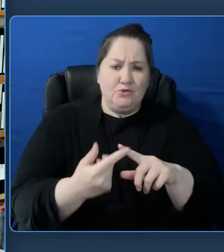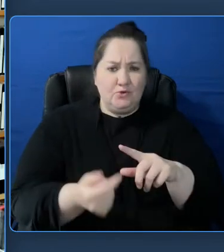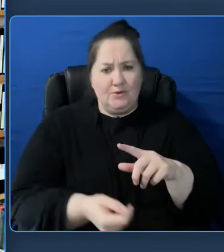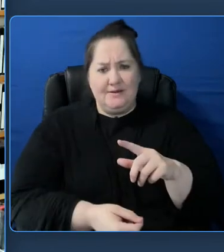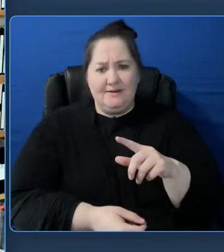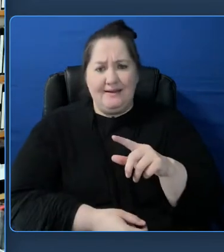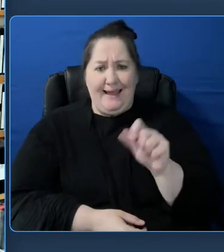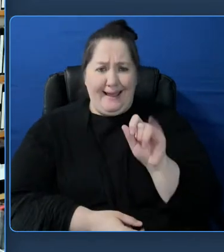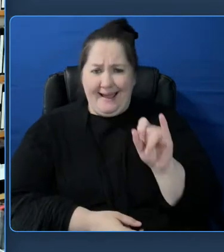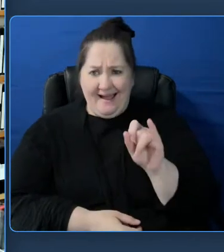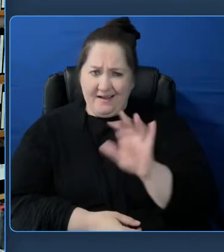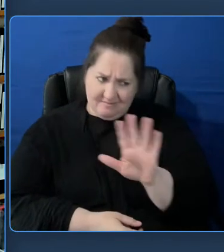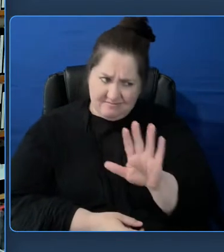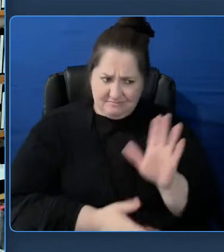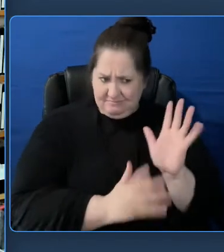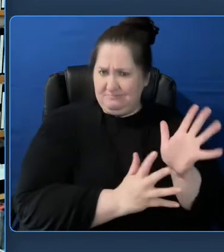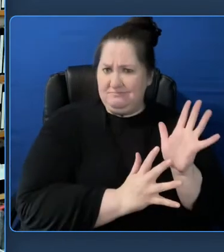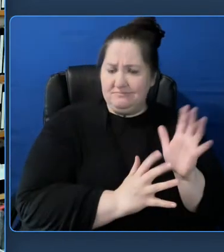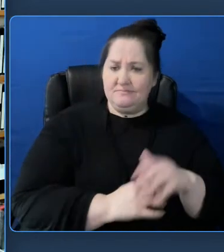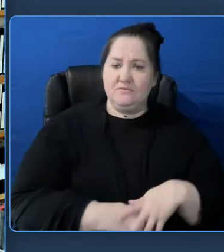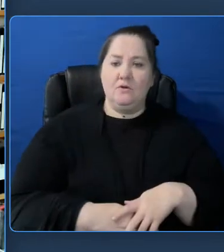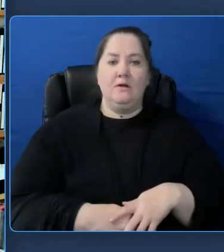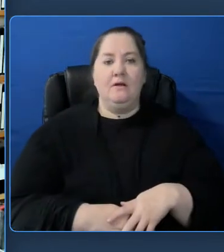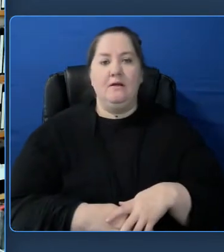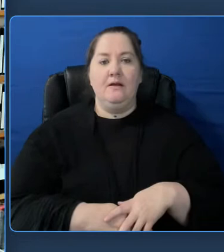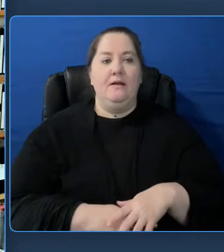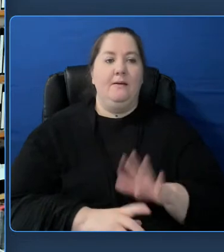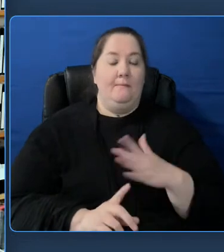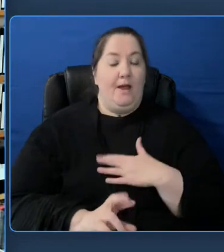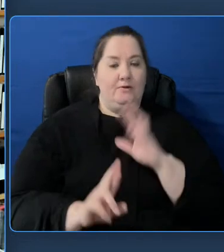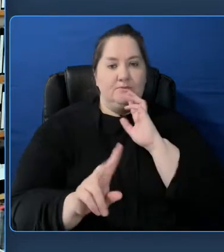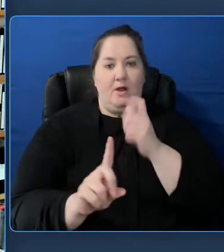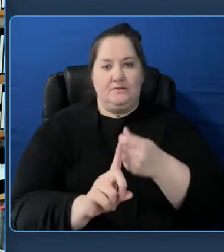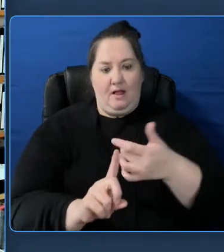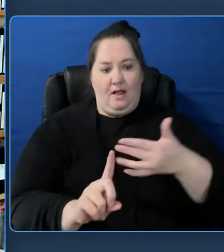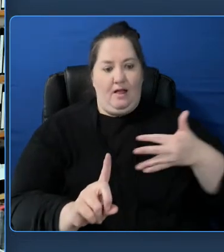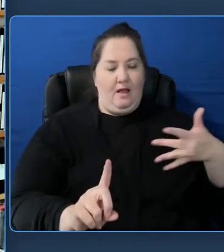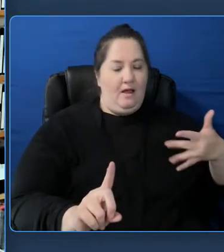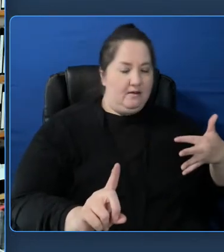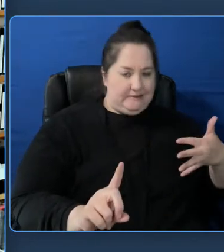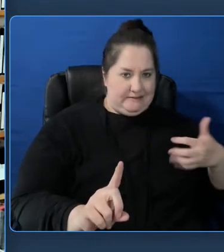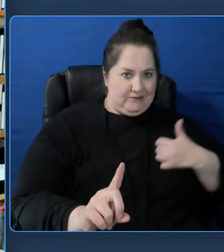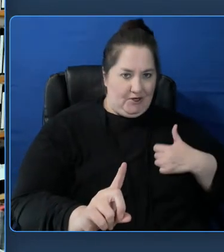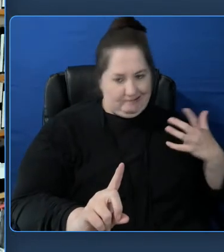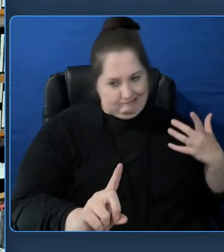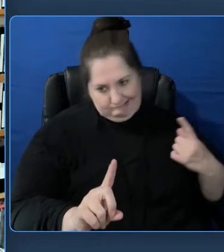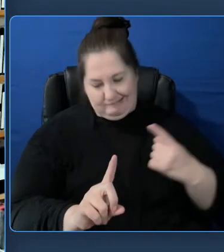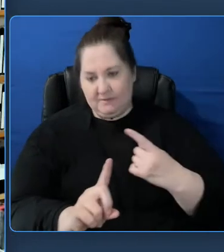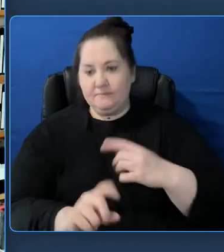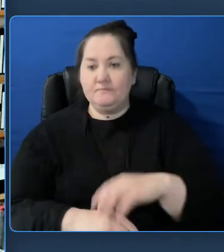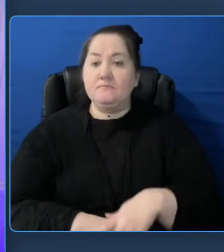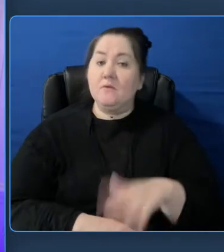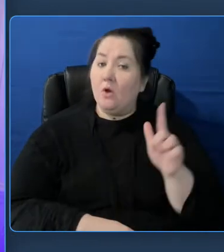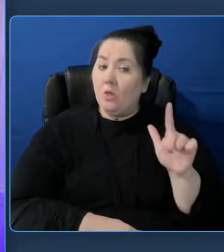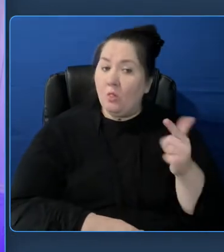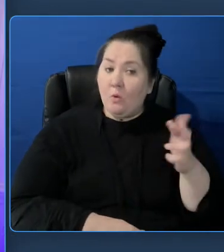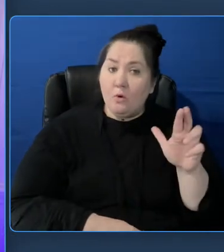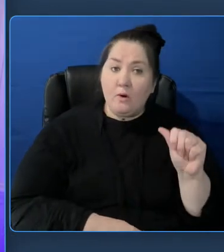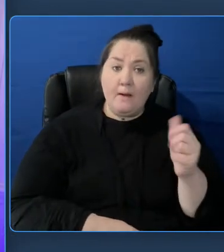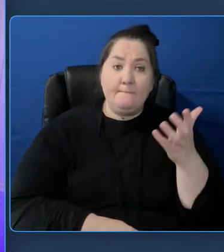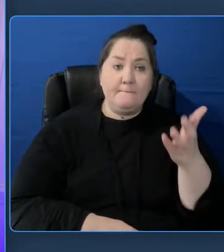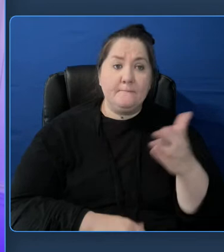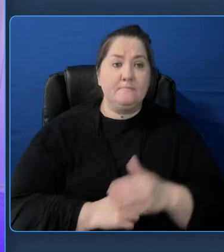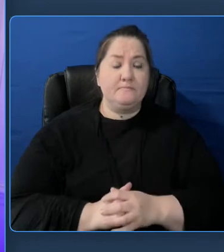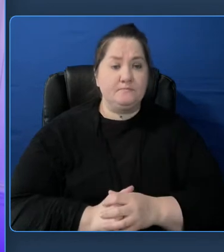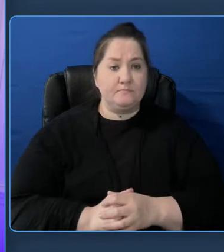So anyway, that's a long-winded response to your question, but it's a good one, Harshit. And let's let Laura chime in for just a